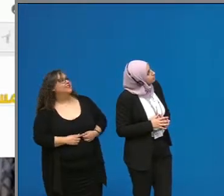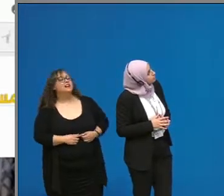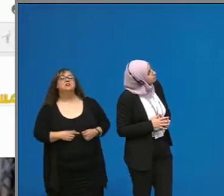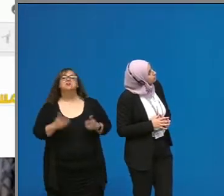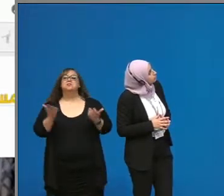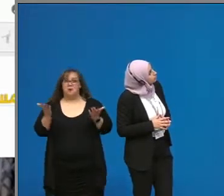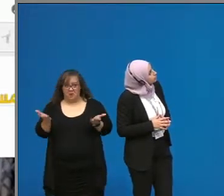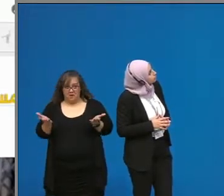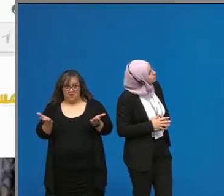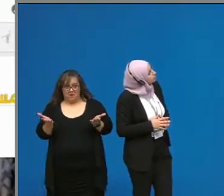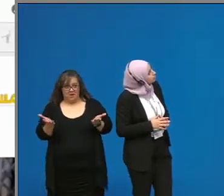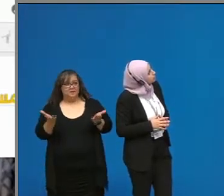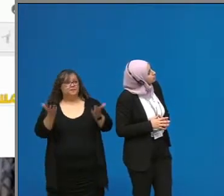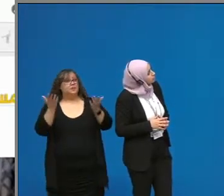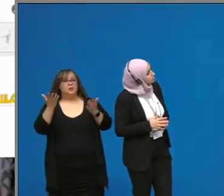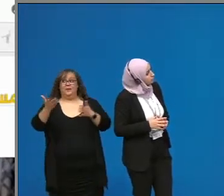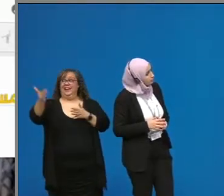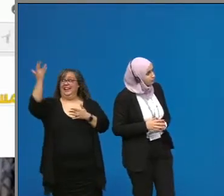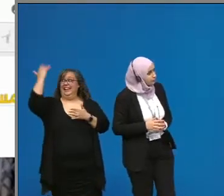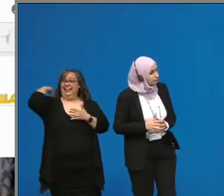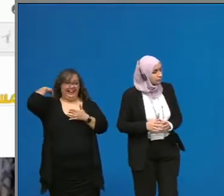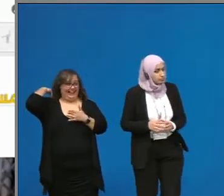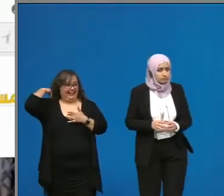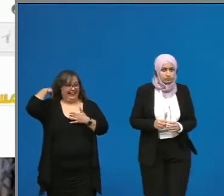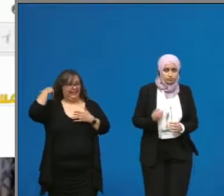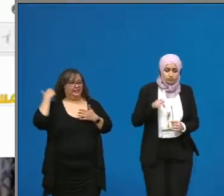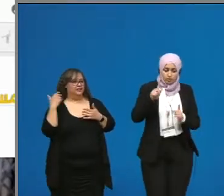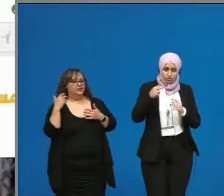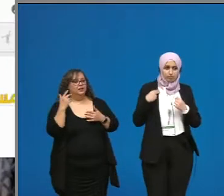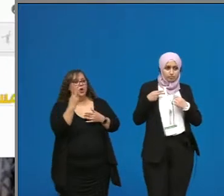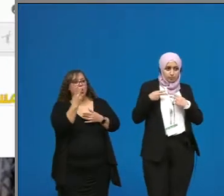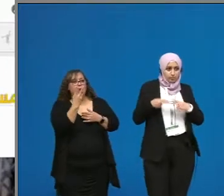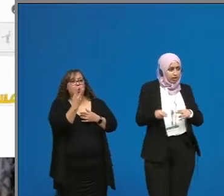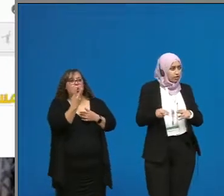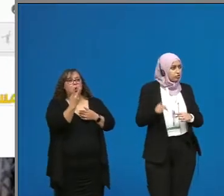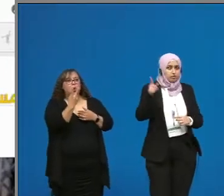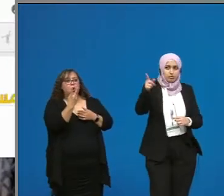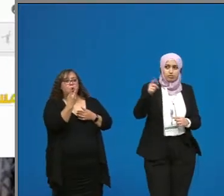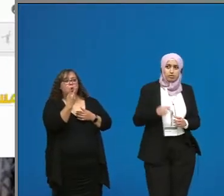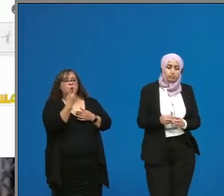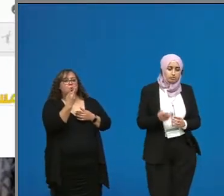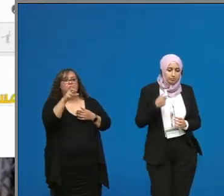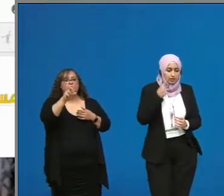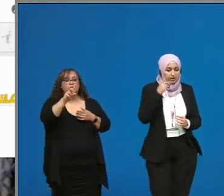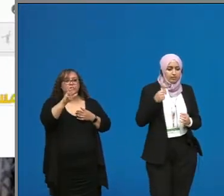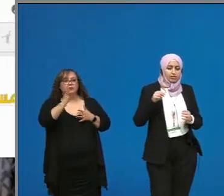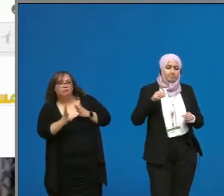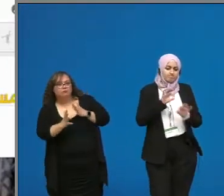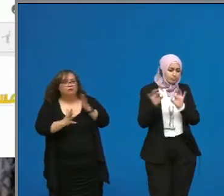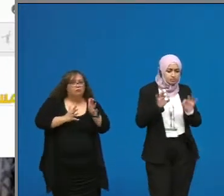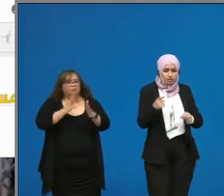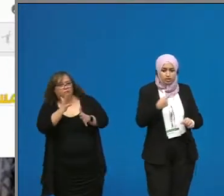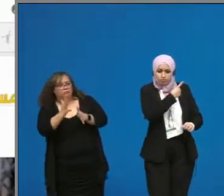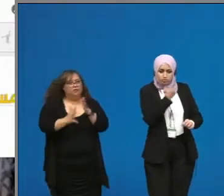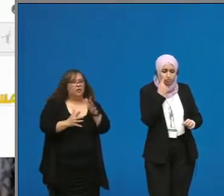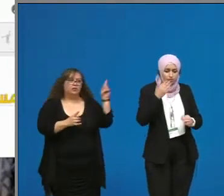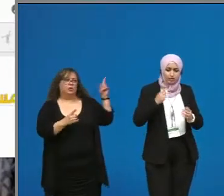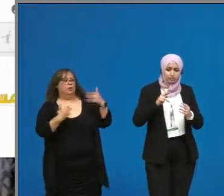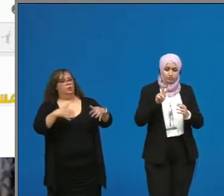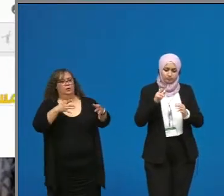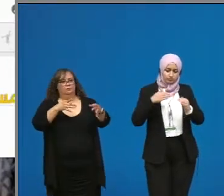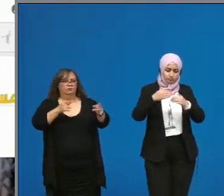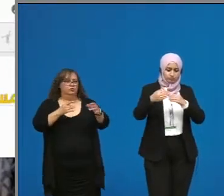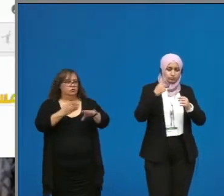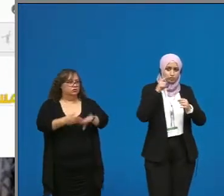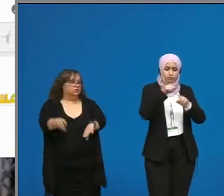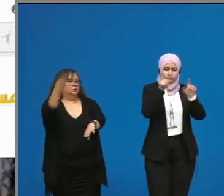Okay, so when Mahmoud first started this, the avatar was in 2D, it was very choppy. This is a much better developed version,